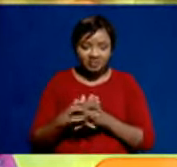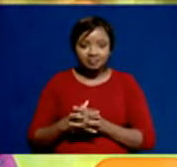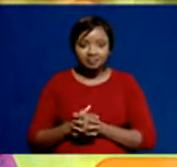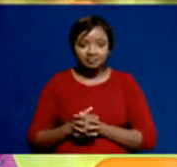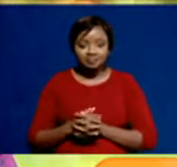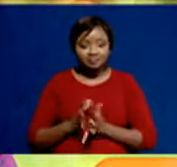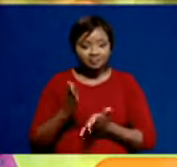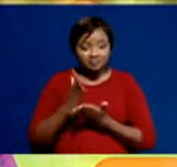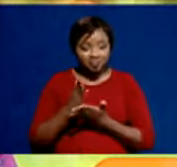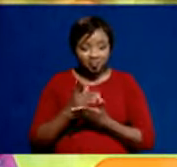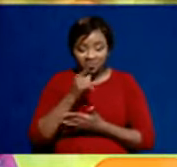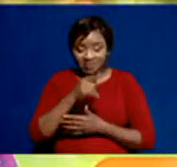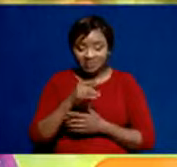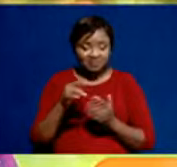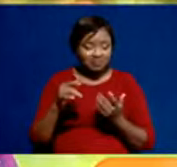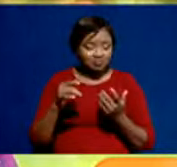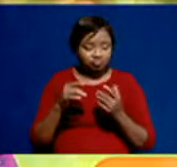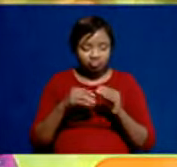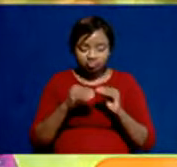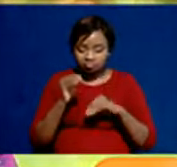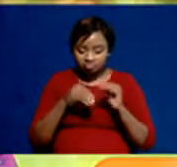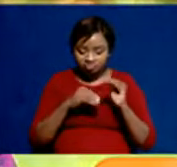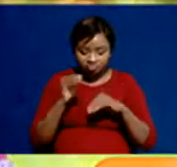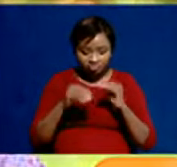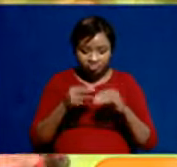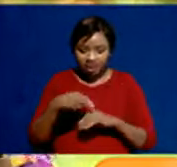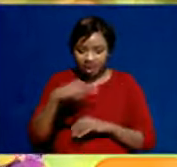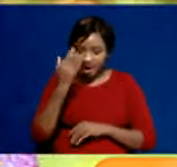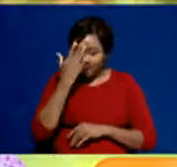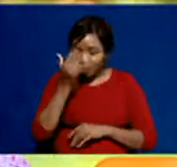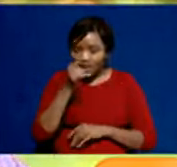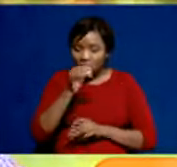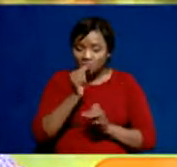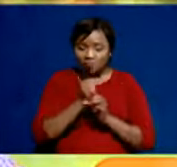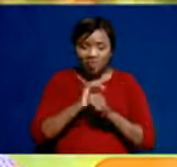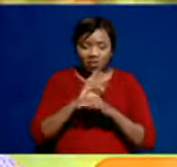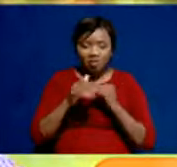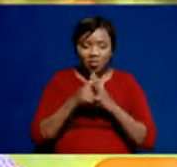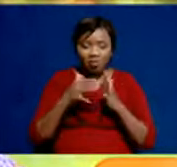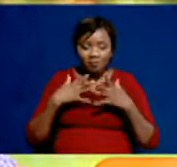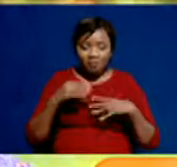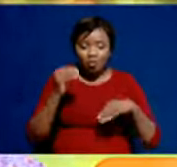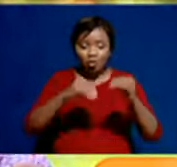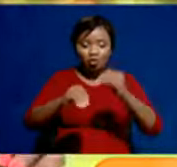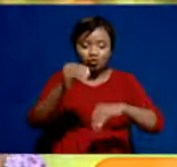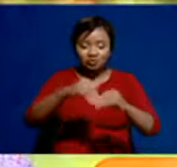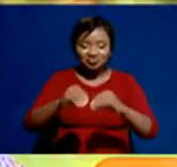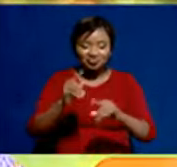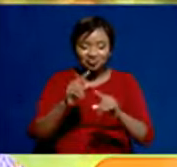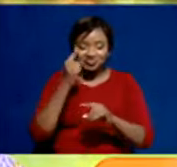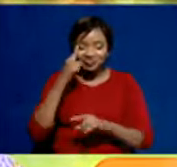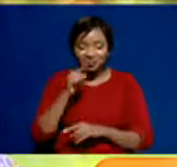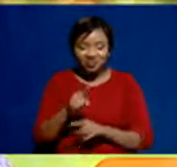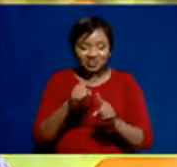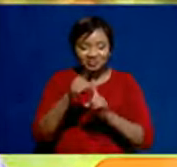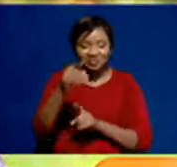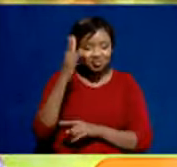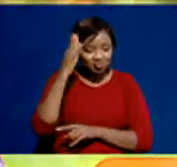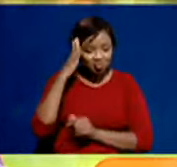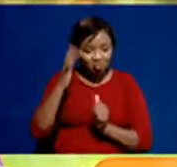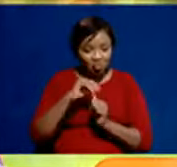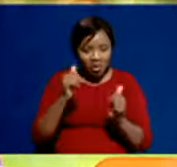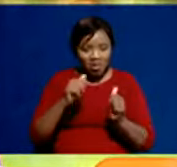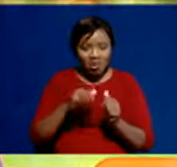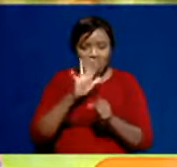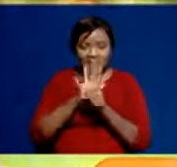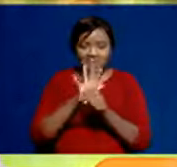which again is also a fraudulent enterprise, because you're making everybody contribute, knowing very well that a majority of